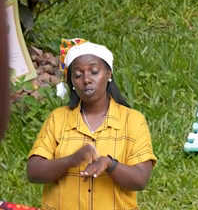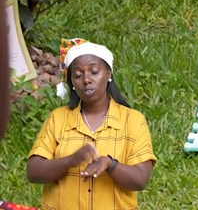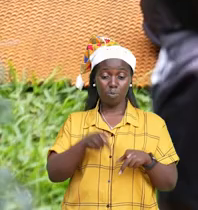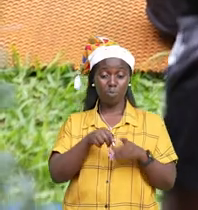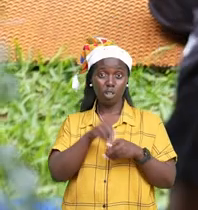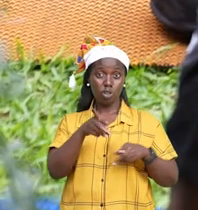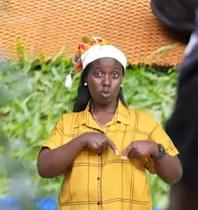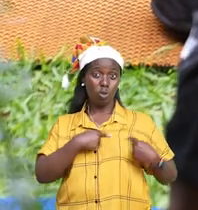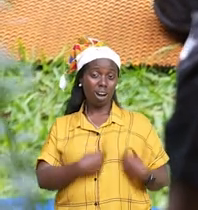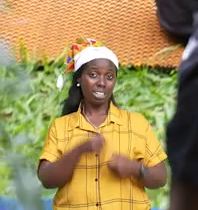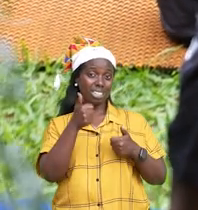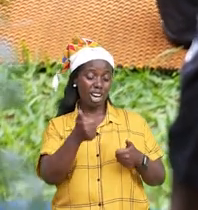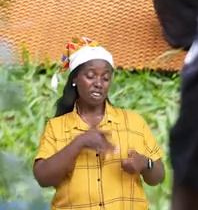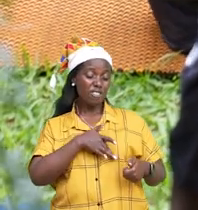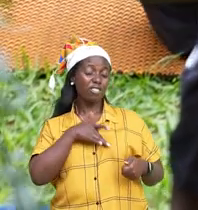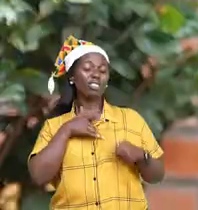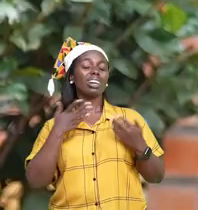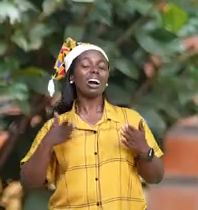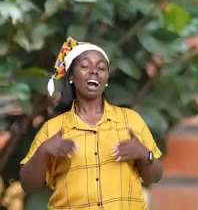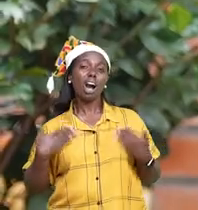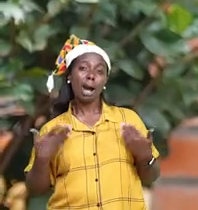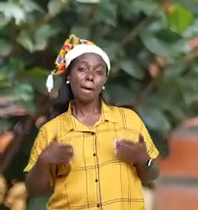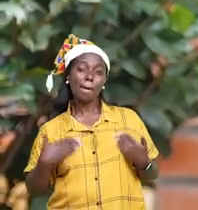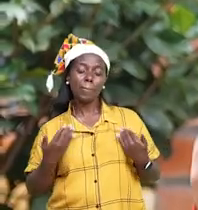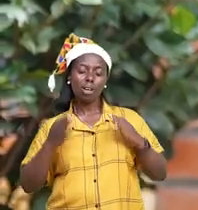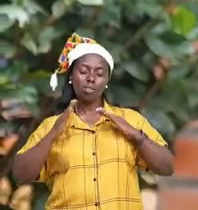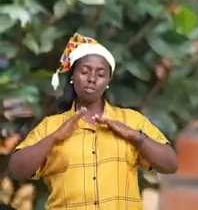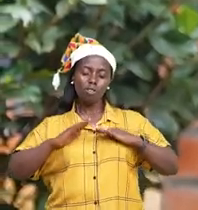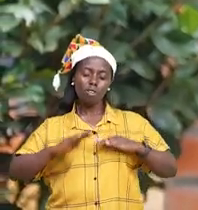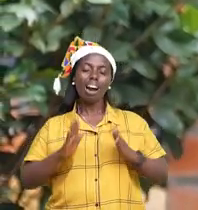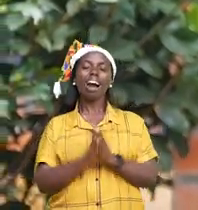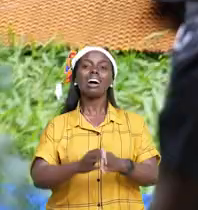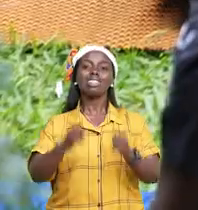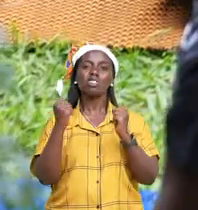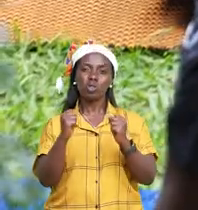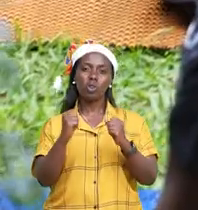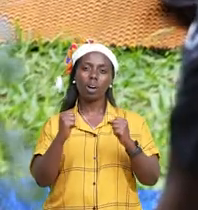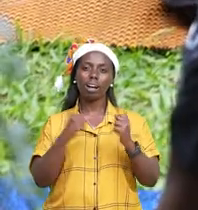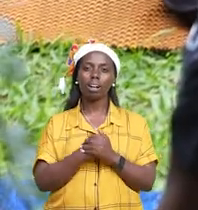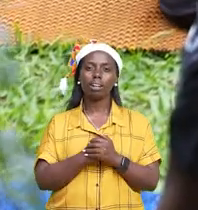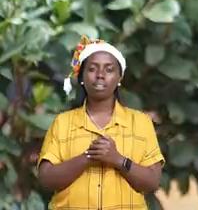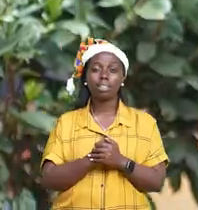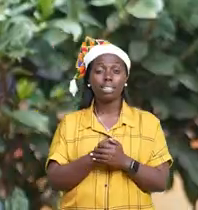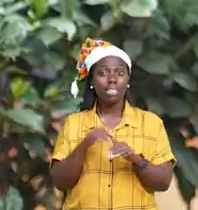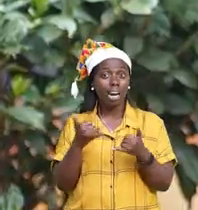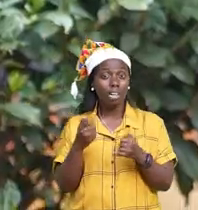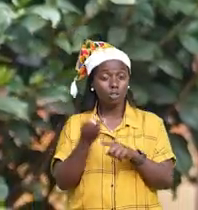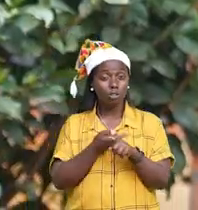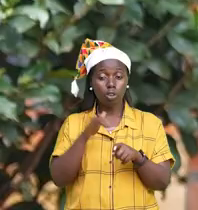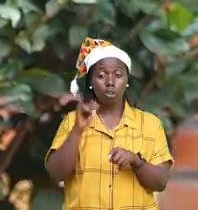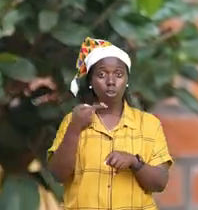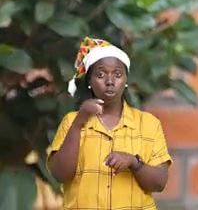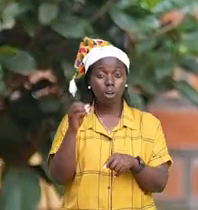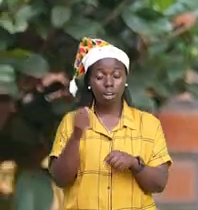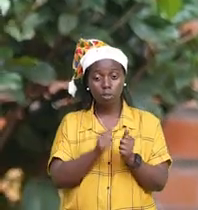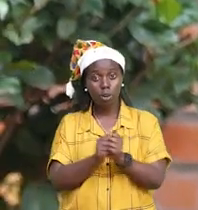Open your heart now. You're feeling happy, calm, and strong, yes? So the art of yoga,